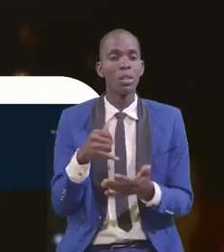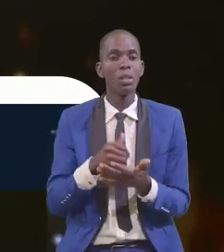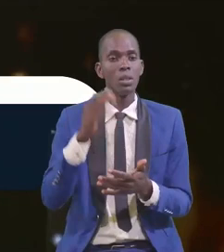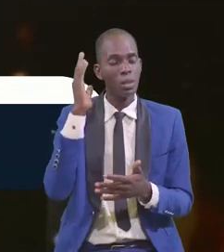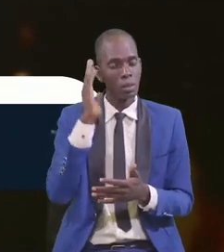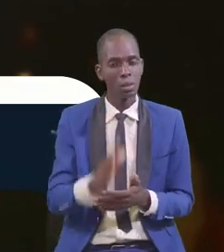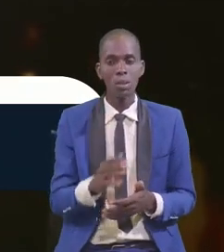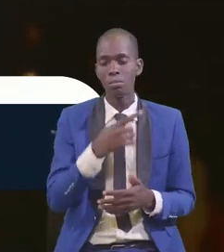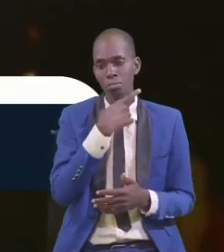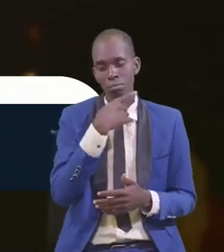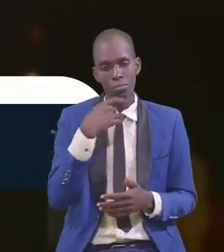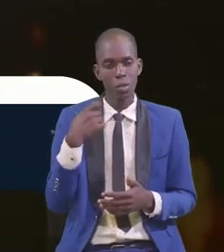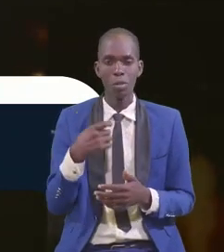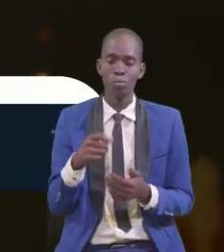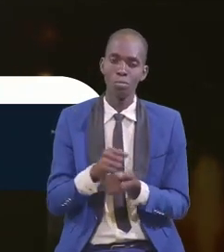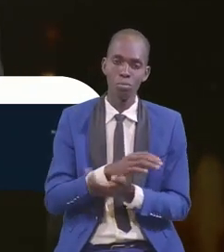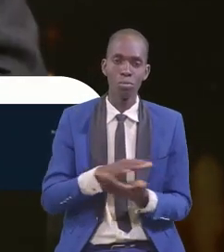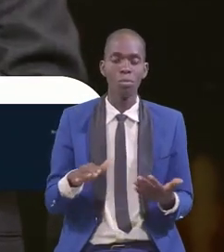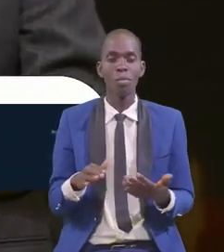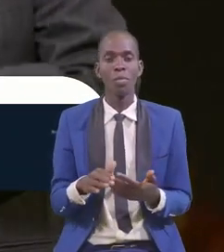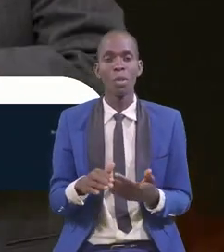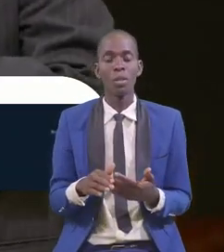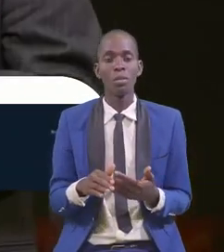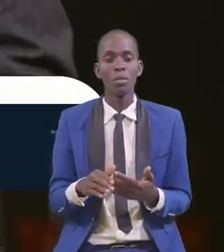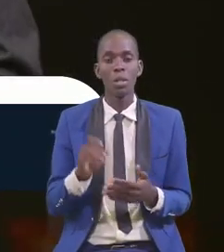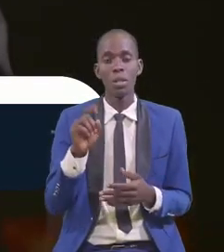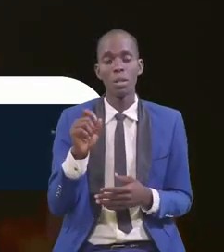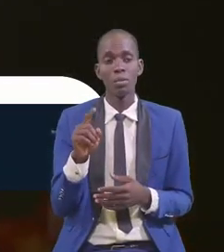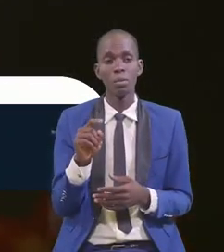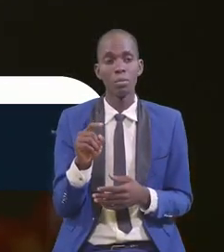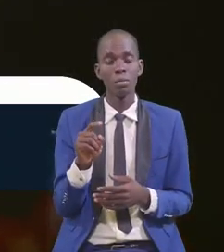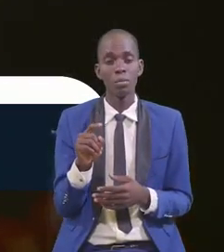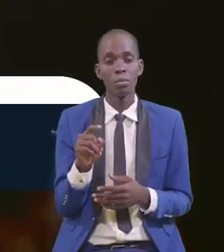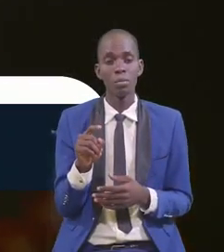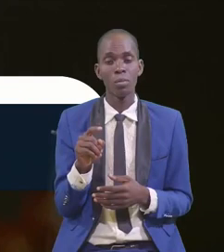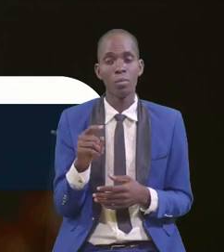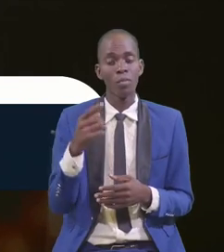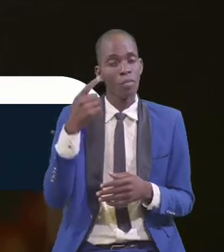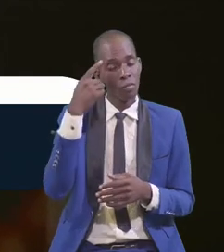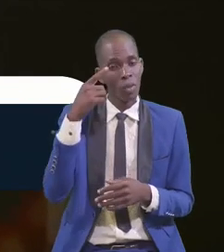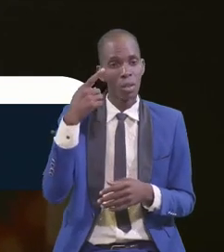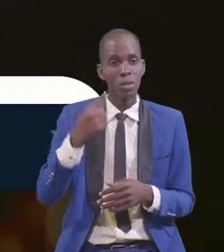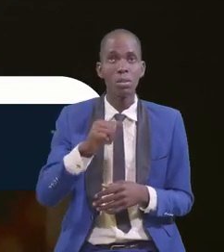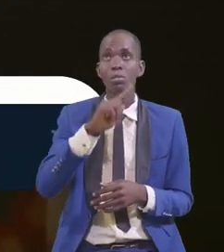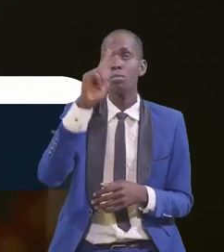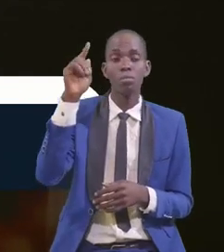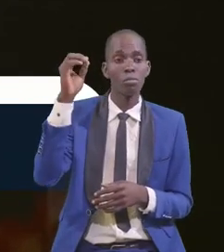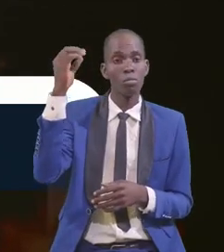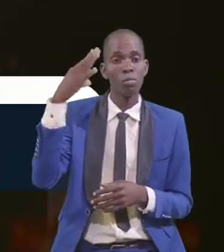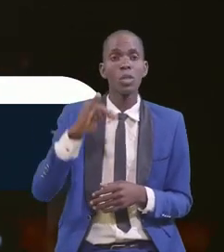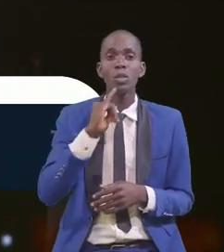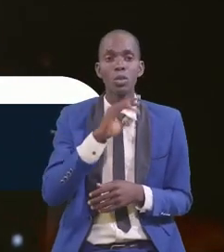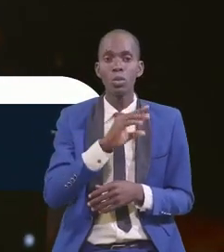pass away. Verse 11. And it says, for the sun is no sooner